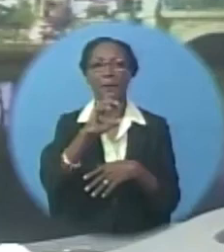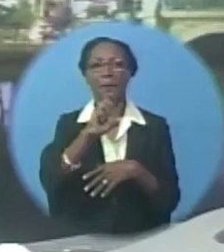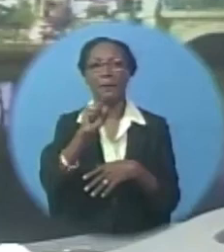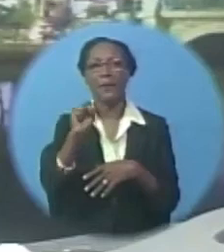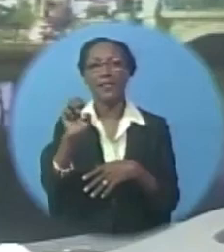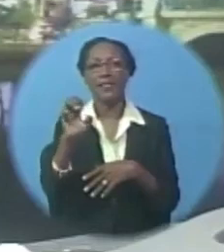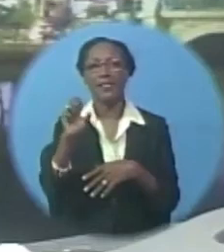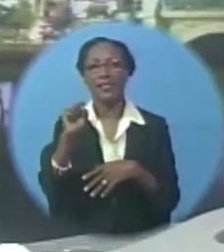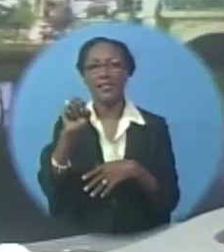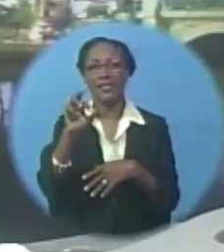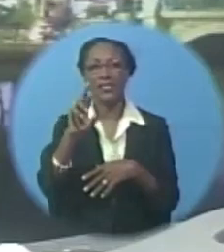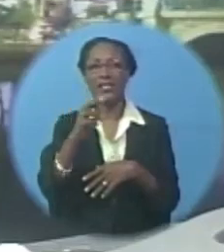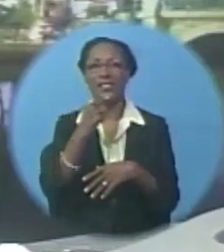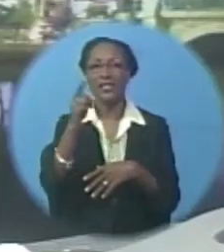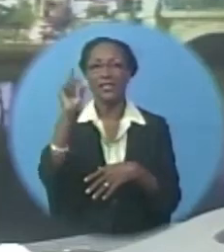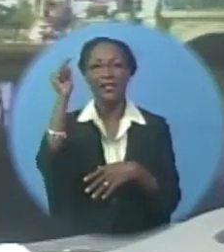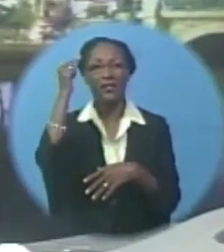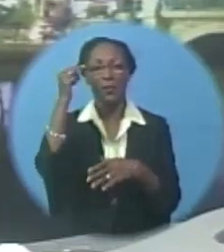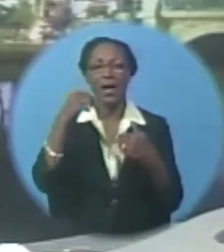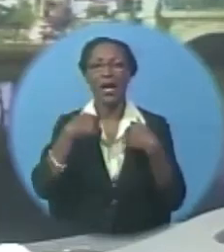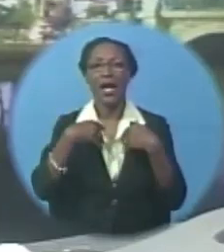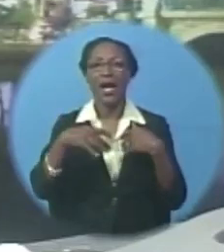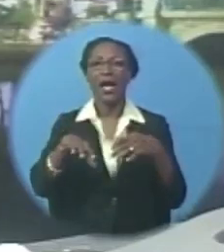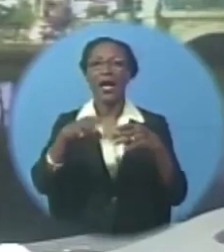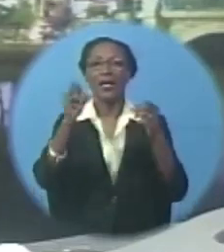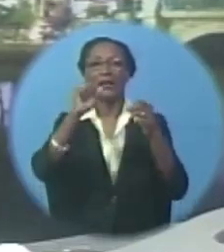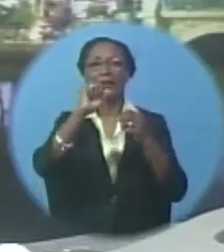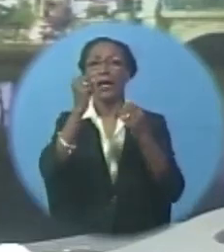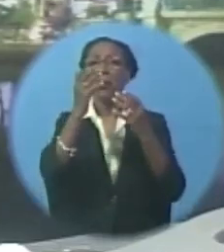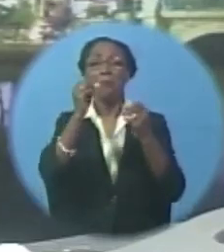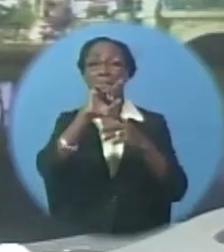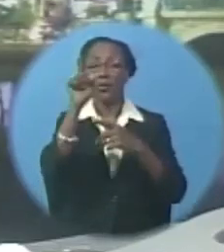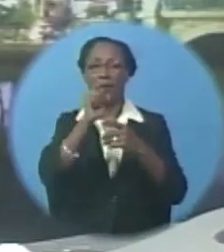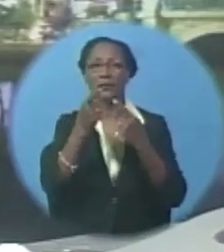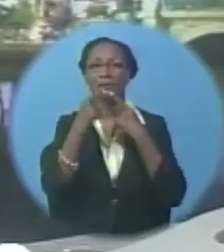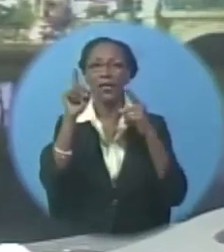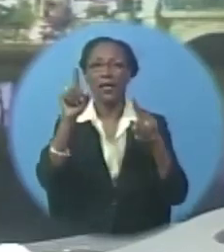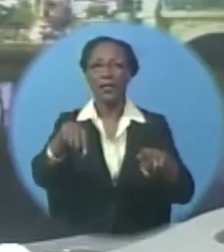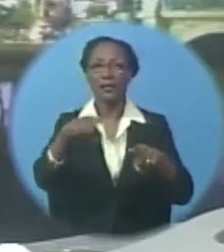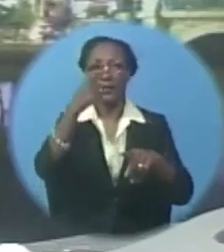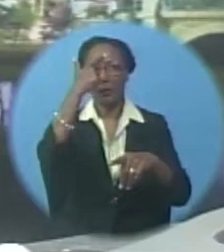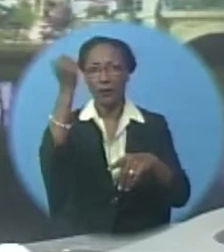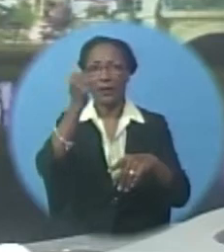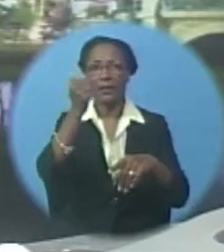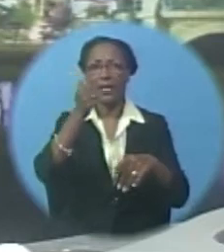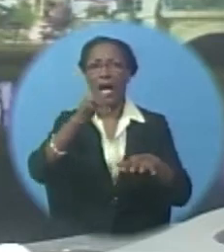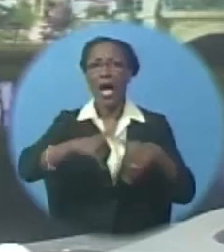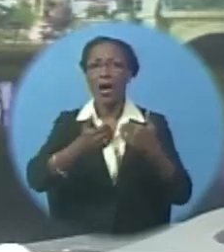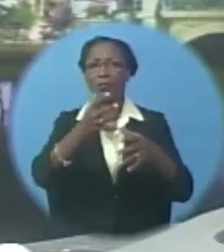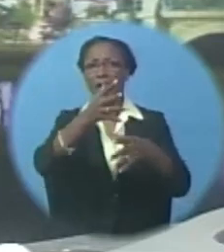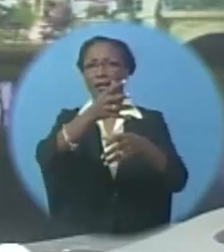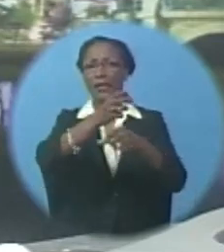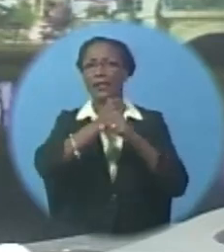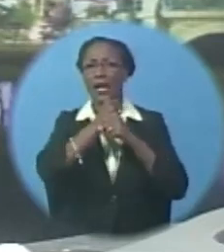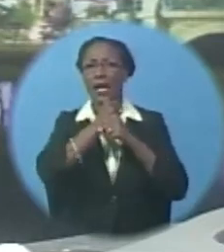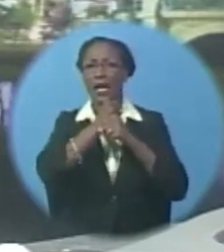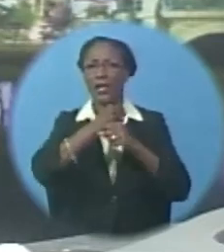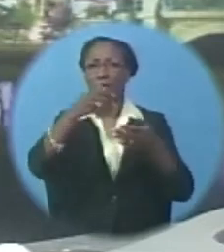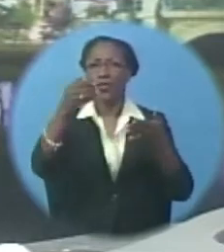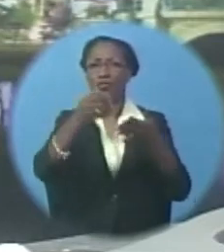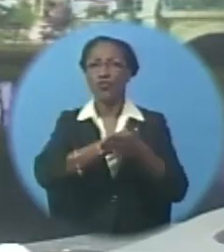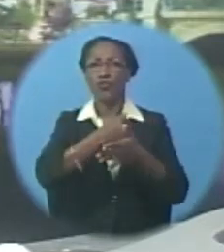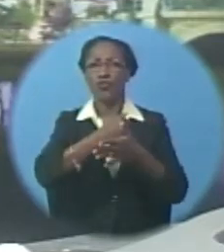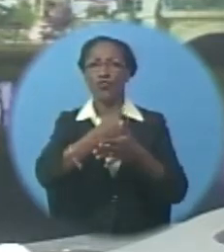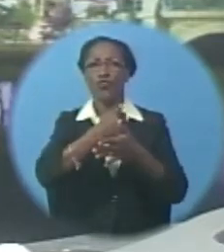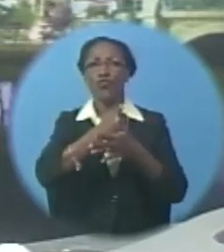the government has a number of questions to answer as they relate to the procurement process used to secure a new vessel for